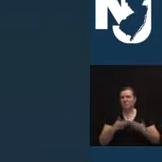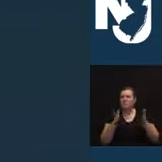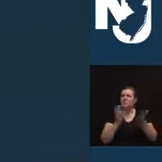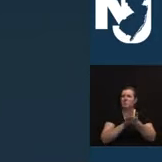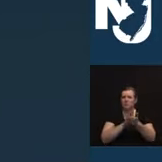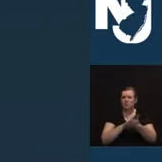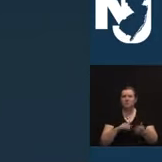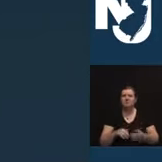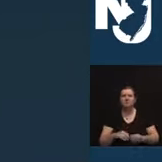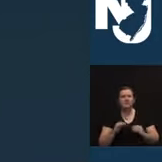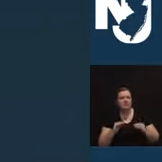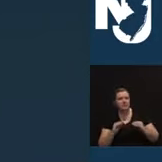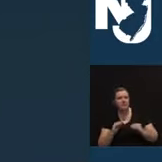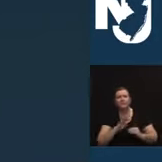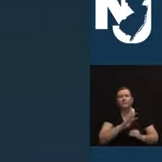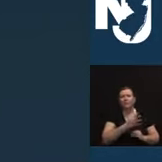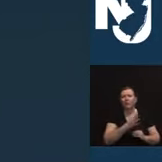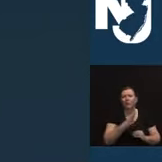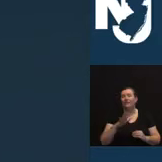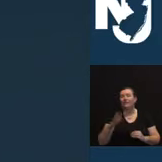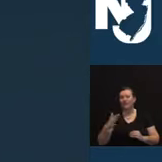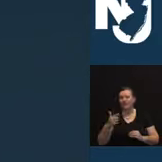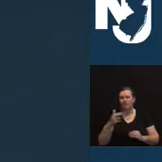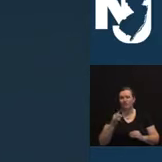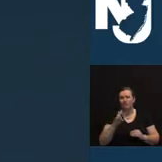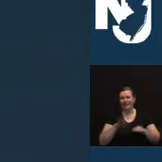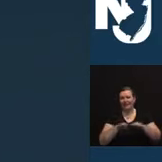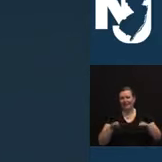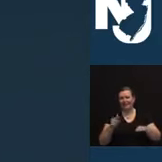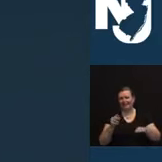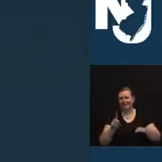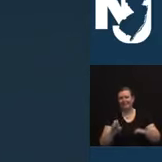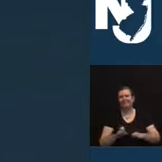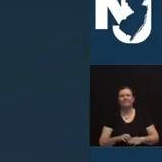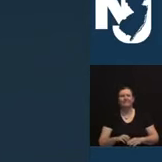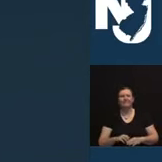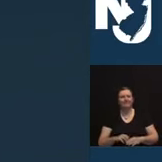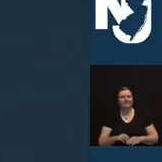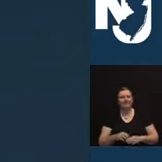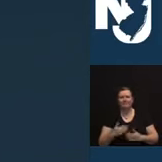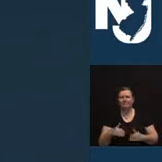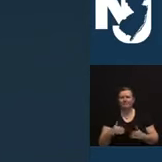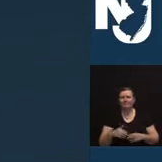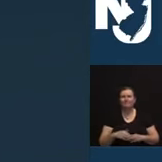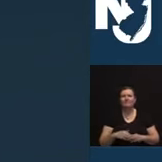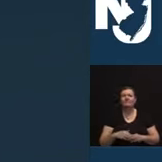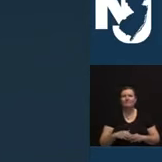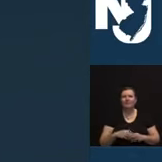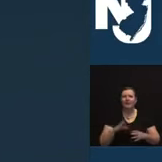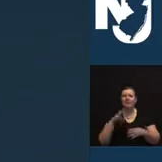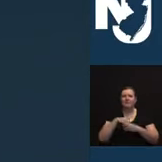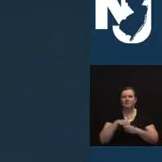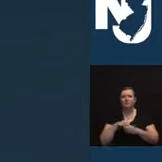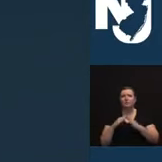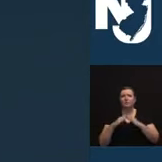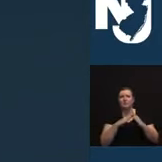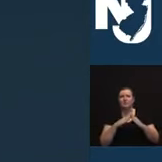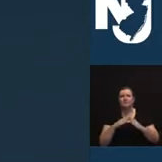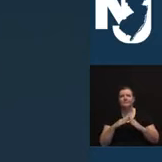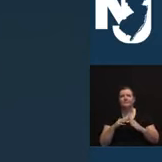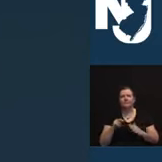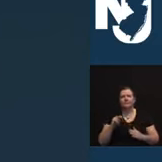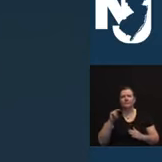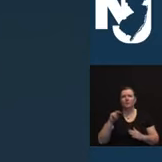distinguished 37-year-long career. Pat was also active within the North Plainfield community that she loves so much, serving